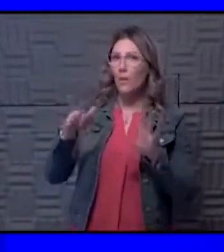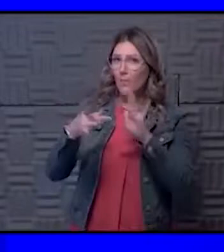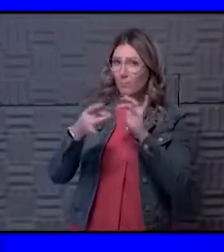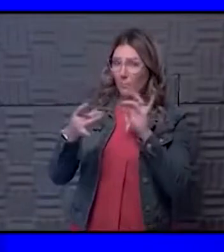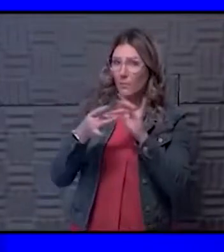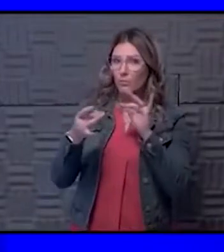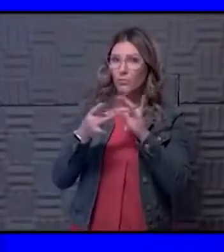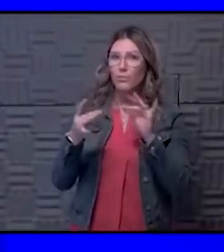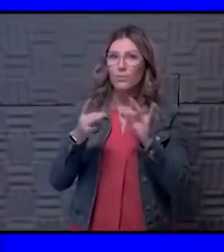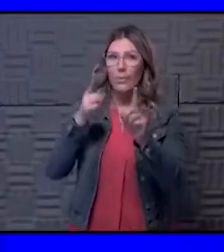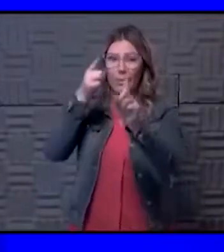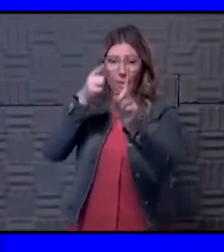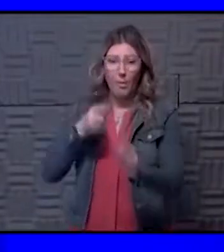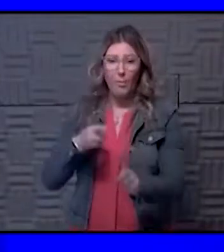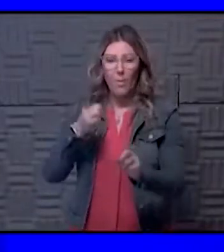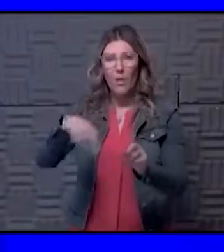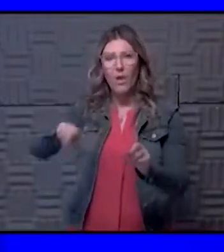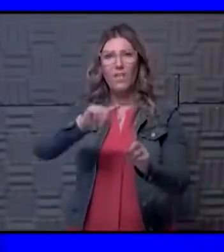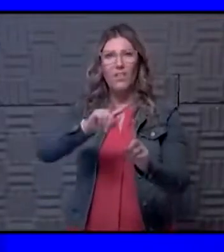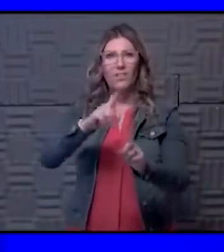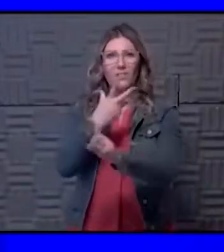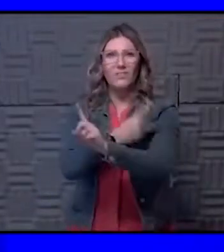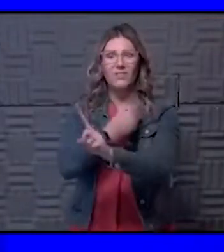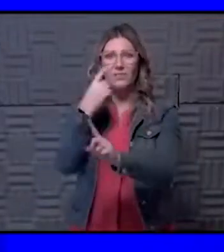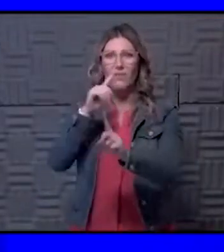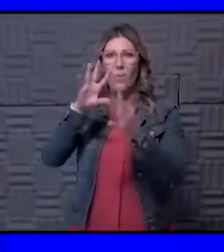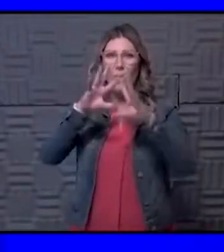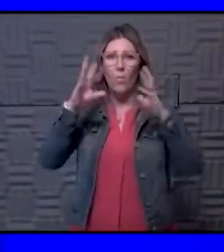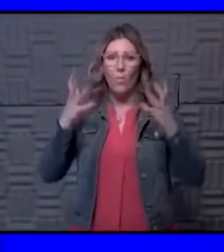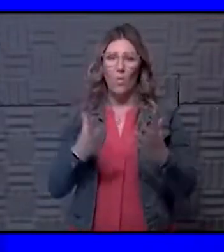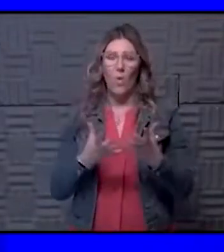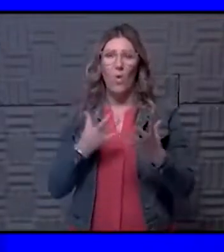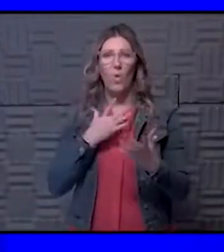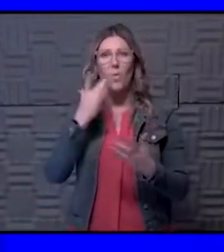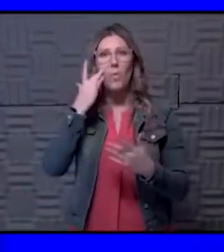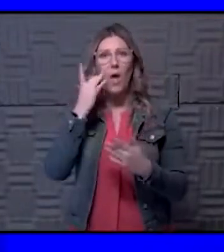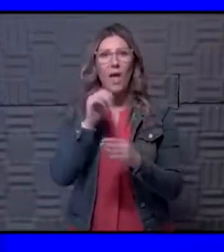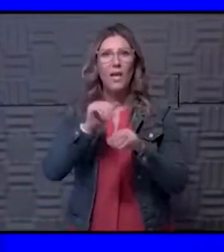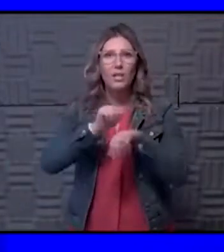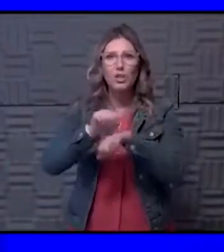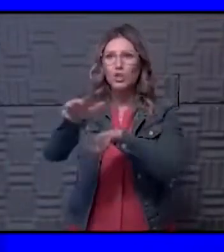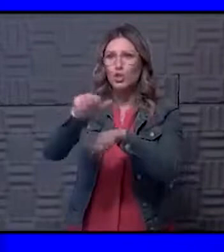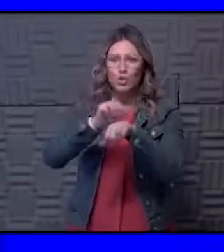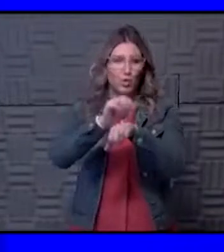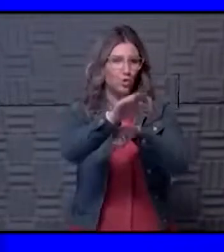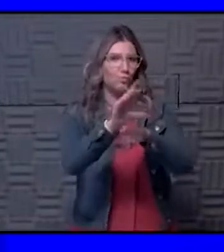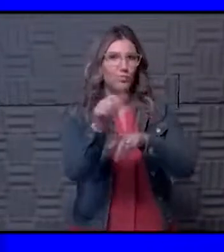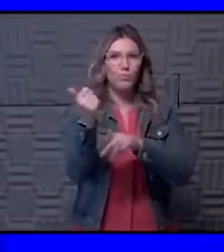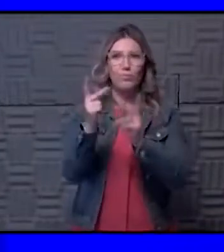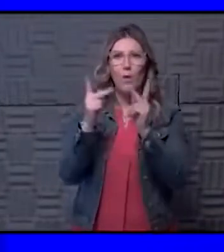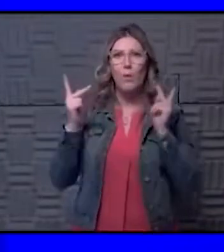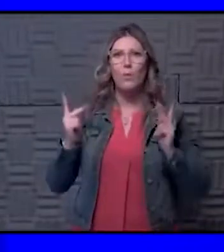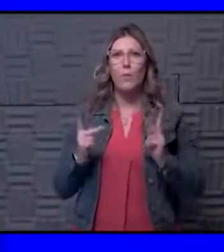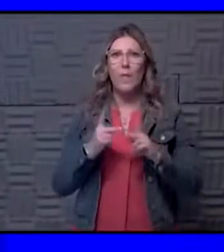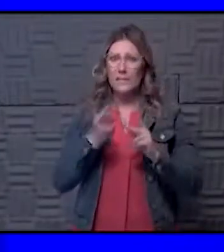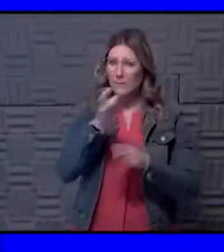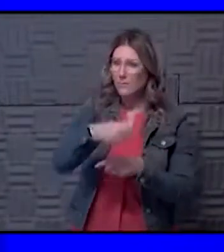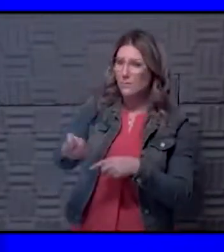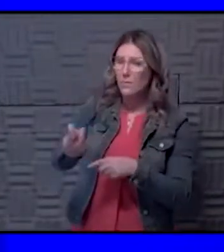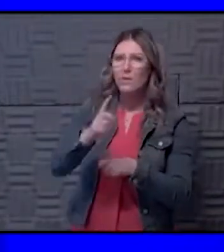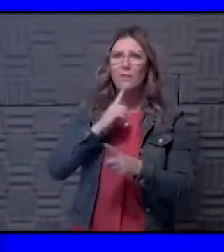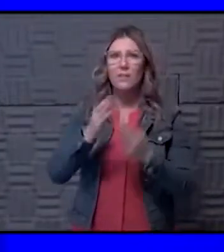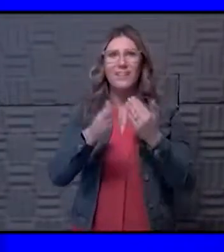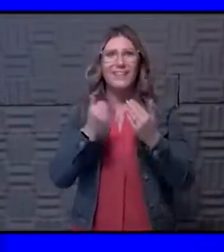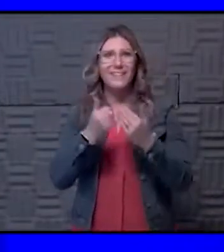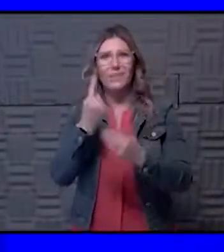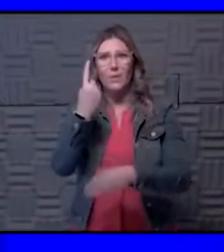point is those are the vaccines for the world because they can be shipped to these other places. They can be transported. They're just